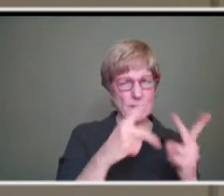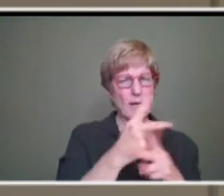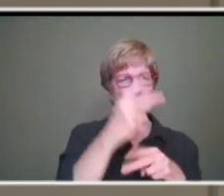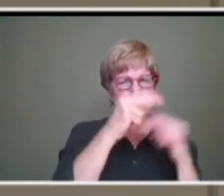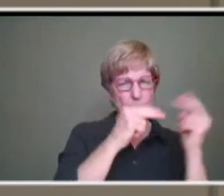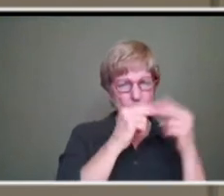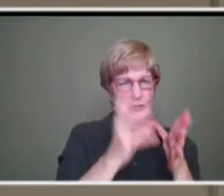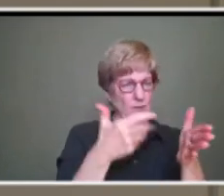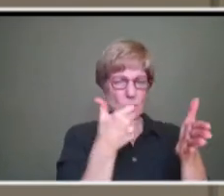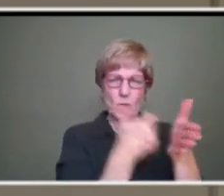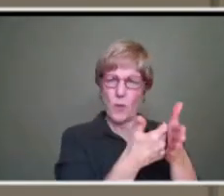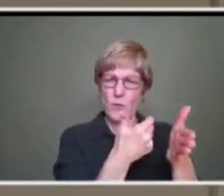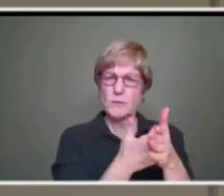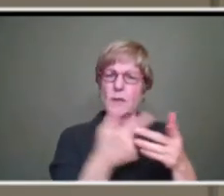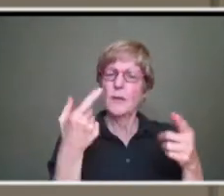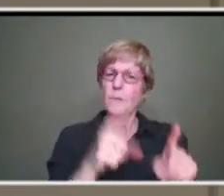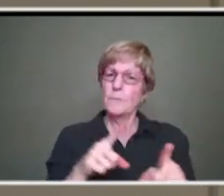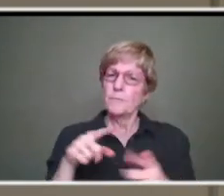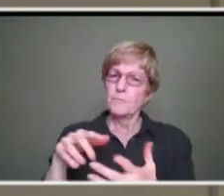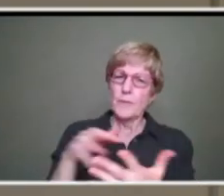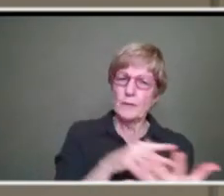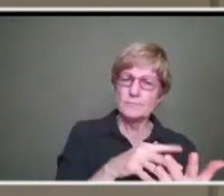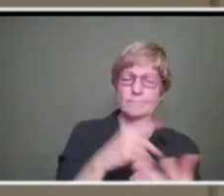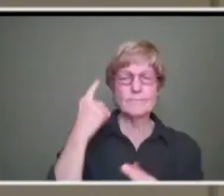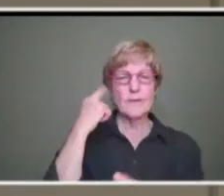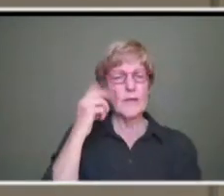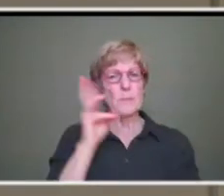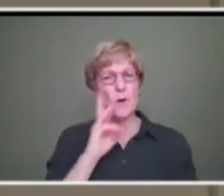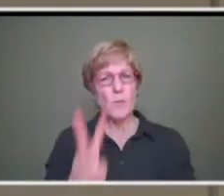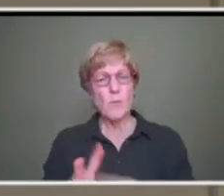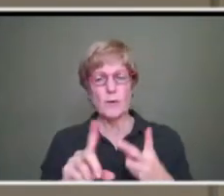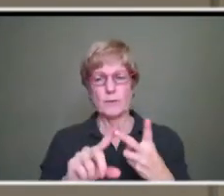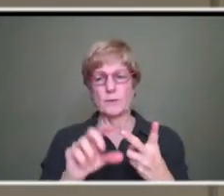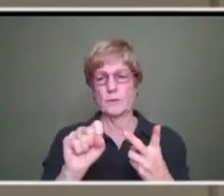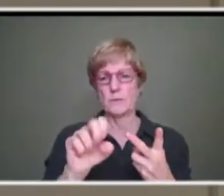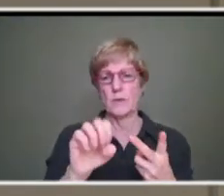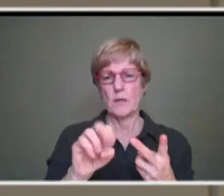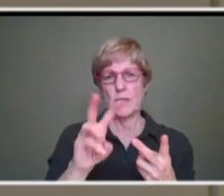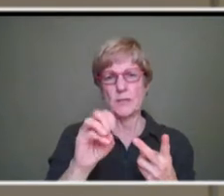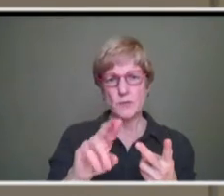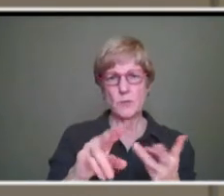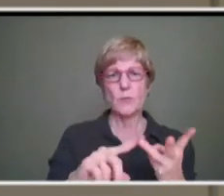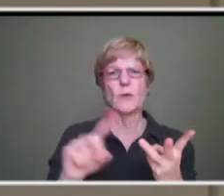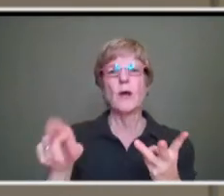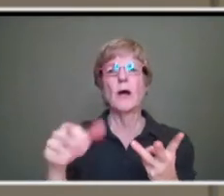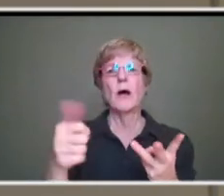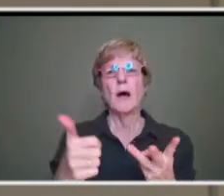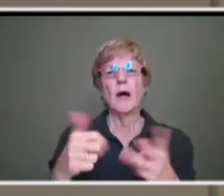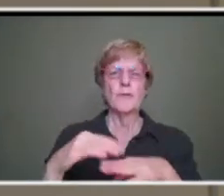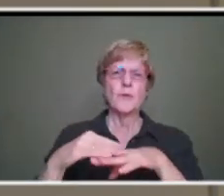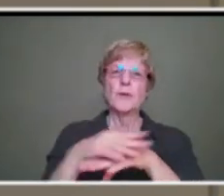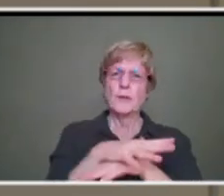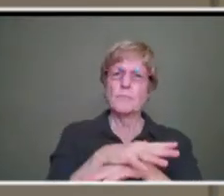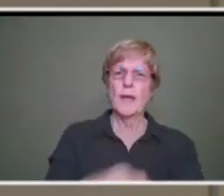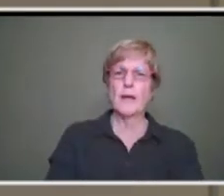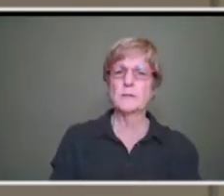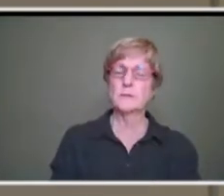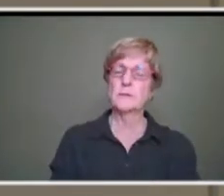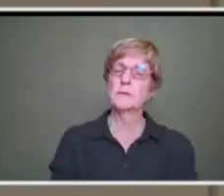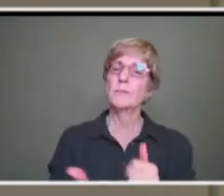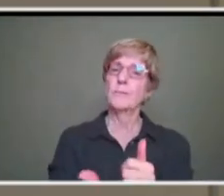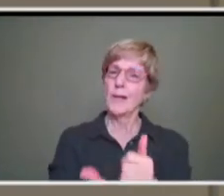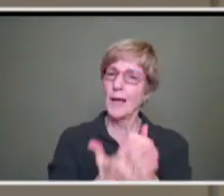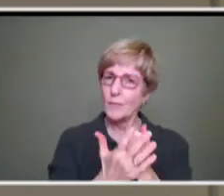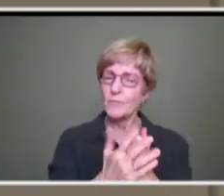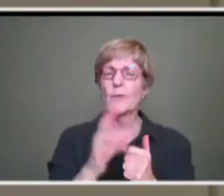proximity when we look at water sewer and any other potential impacts it would just be helpful to